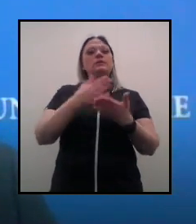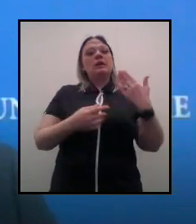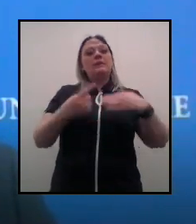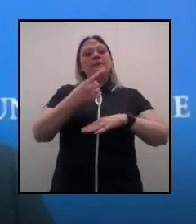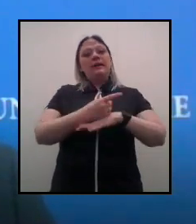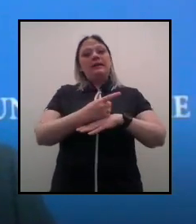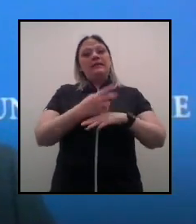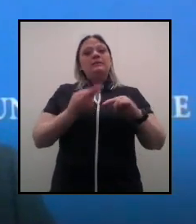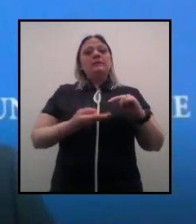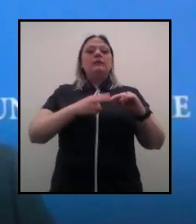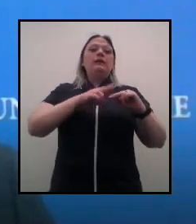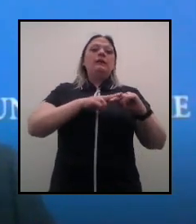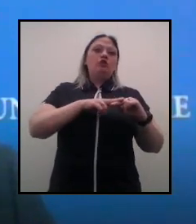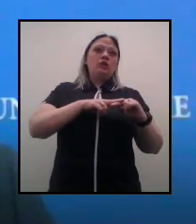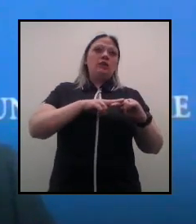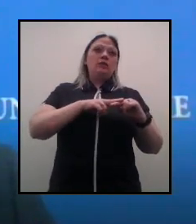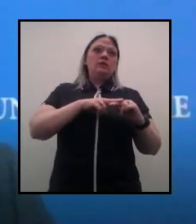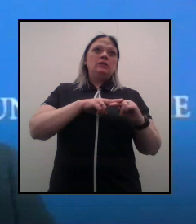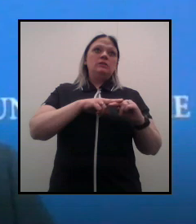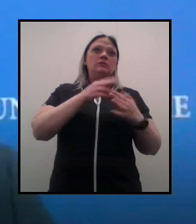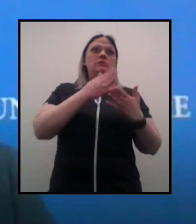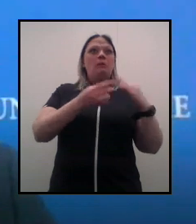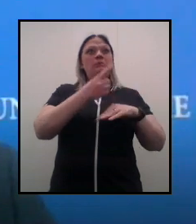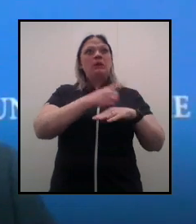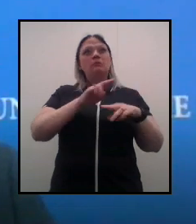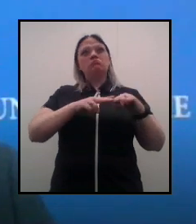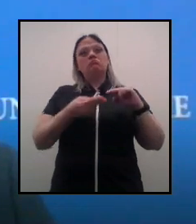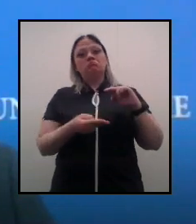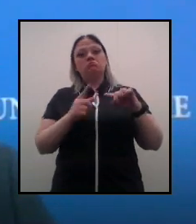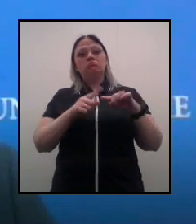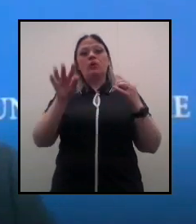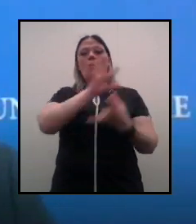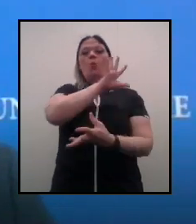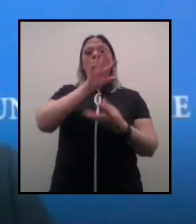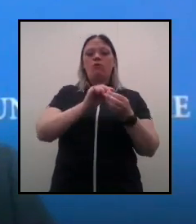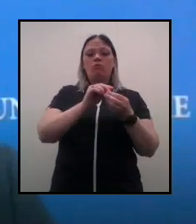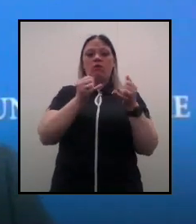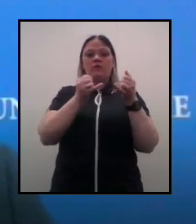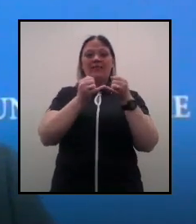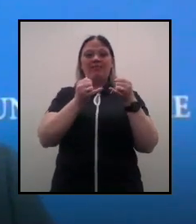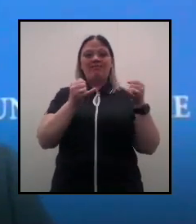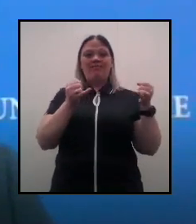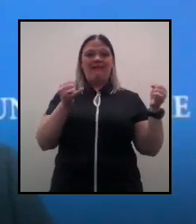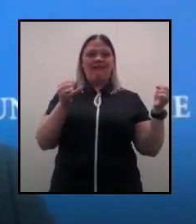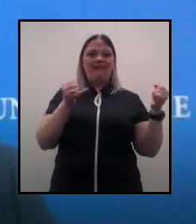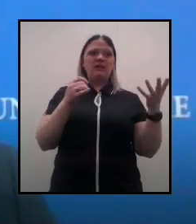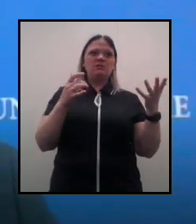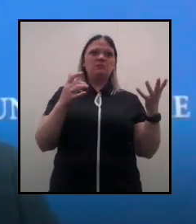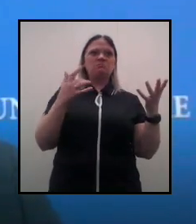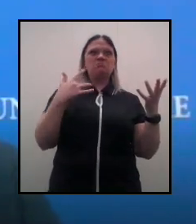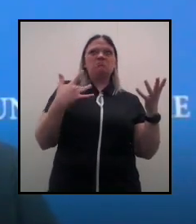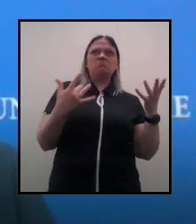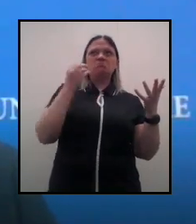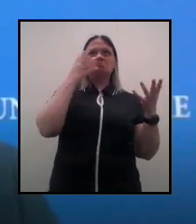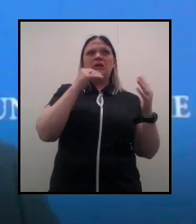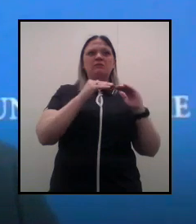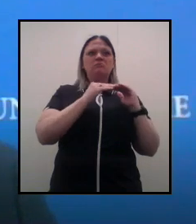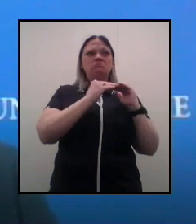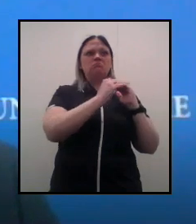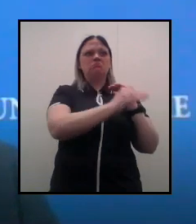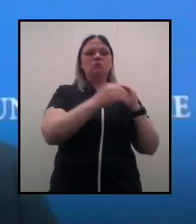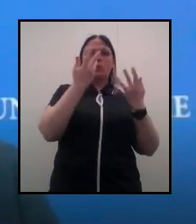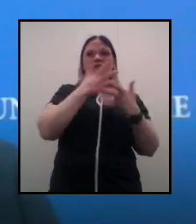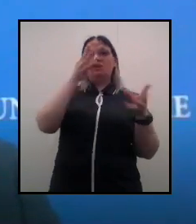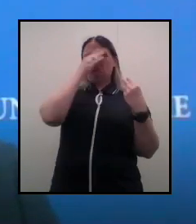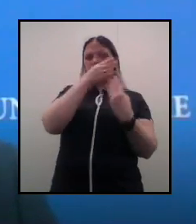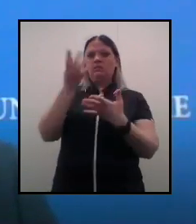which we've had increases, we've had some days in which we've had decreases, but as an overall line, we've stayed fairly stable. So that was provided to them last